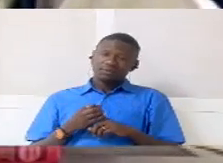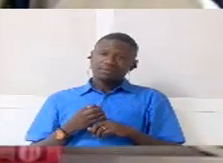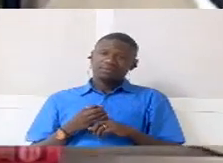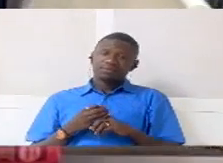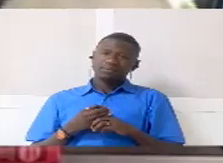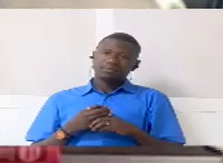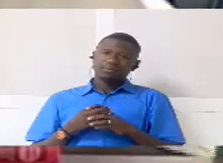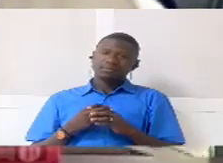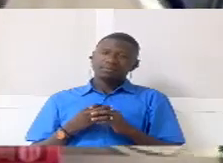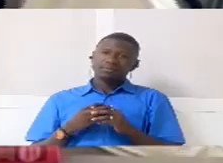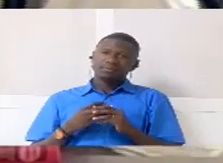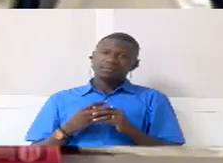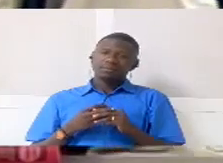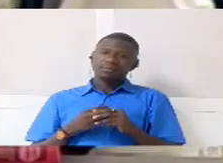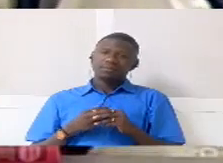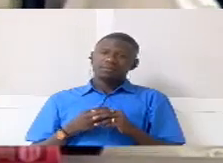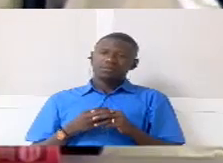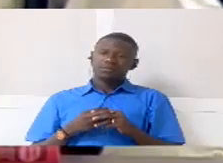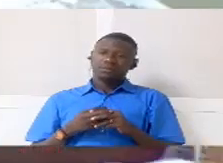You cannot,